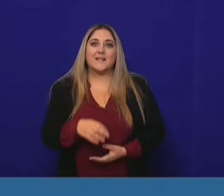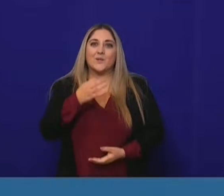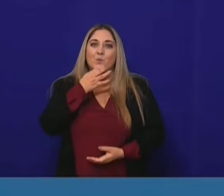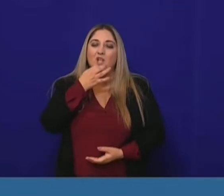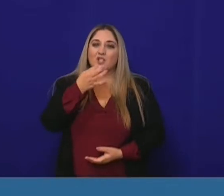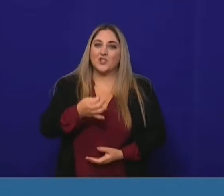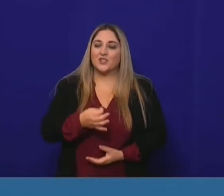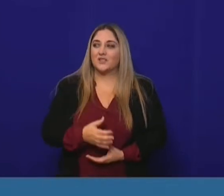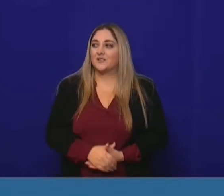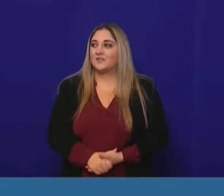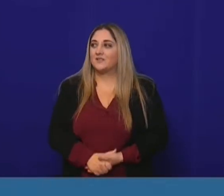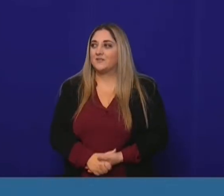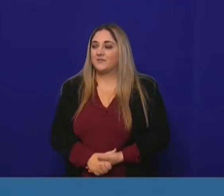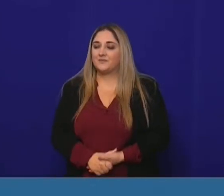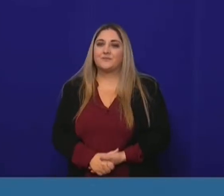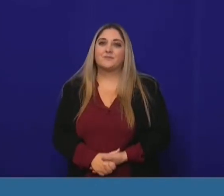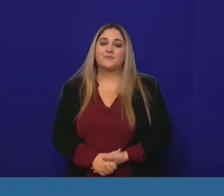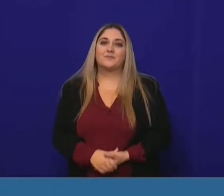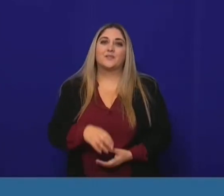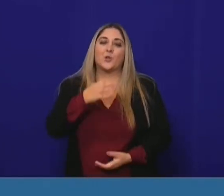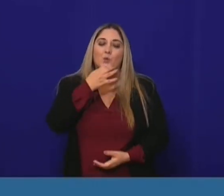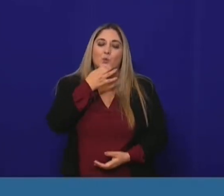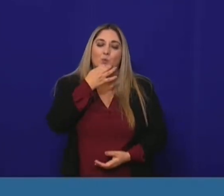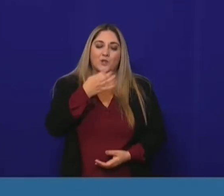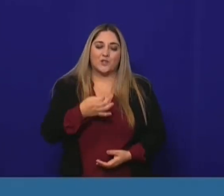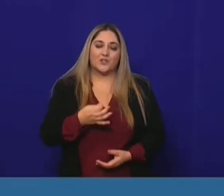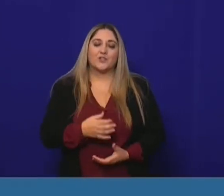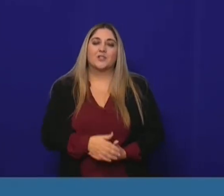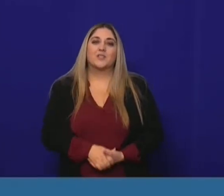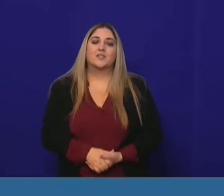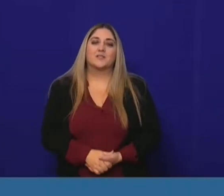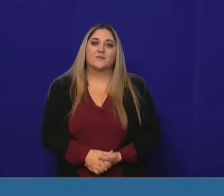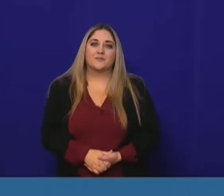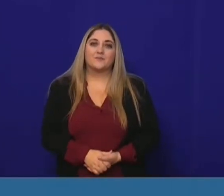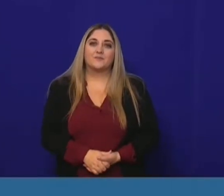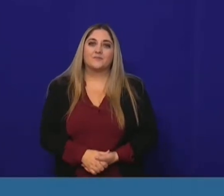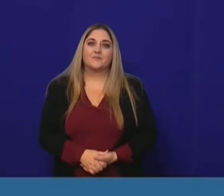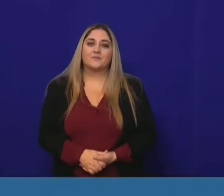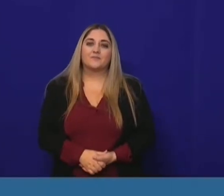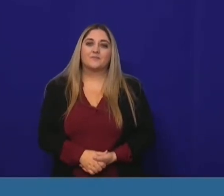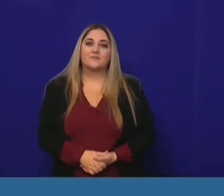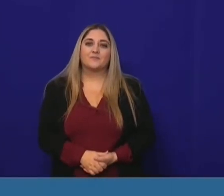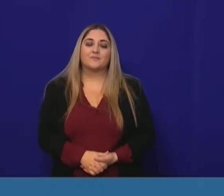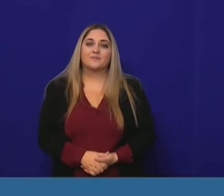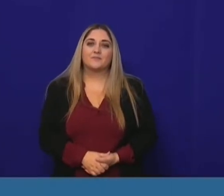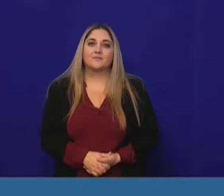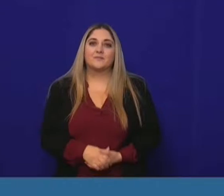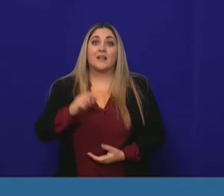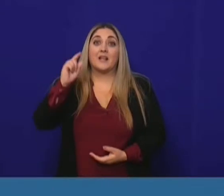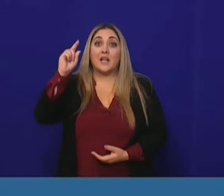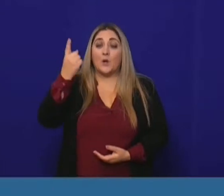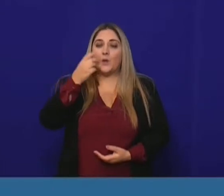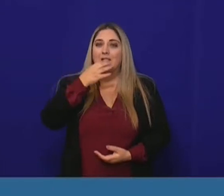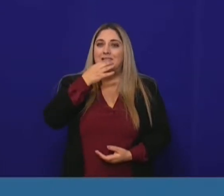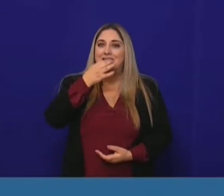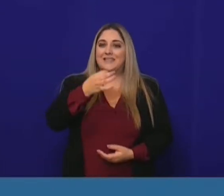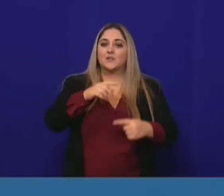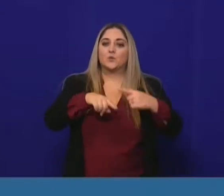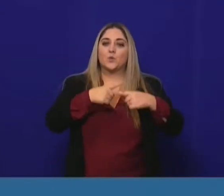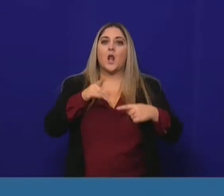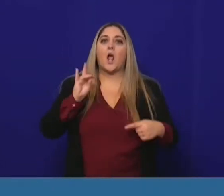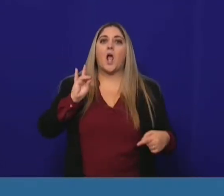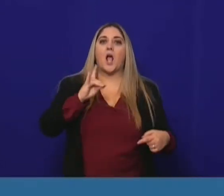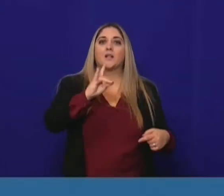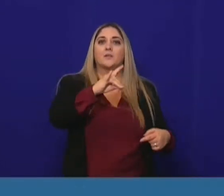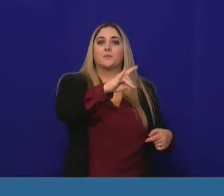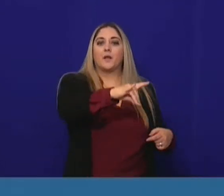Mistoqsijiet? Il-wara nofsinhar tajjeb, Professor Gawci, Nigel Mifsud minn Television Malta. L-ewwel domanda hija dwar l-annimali,